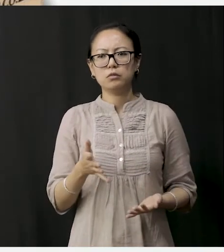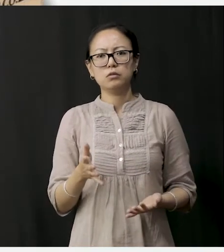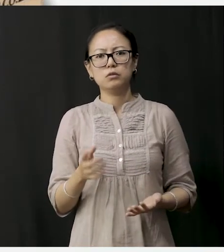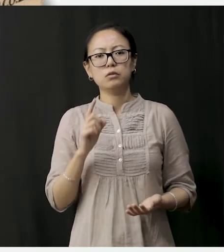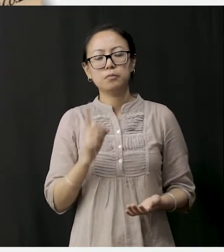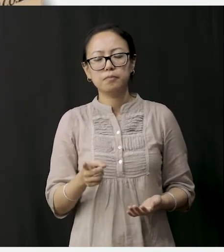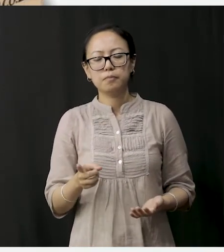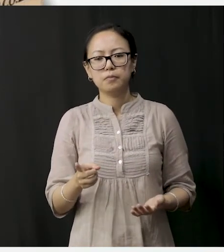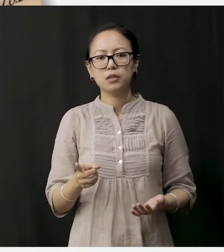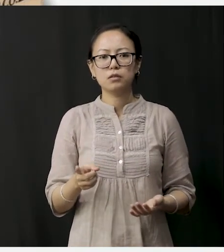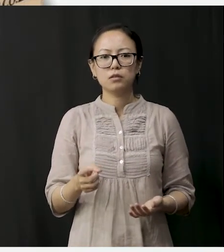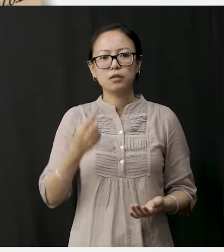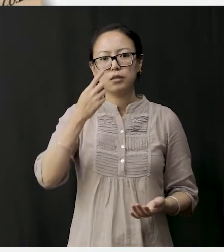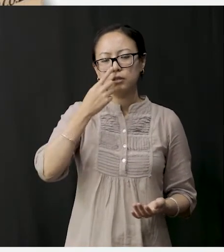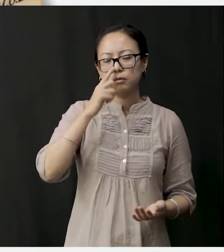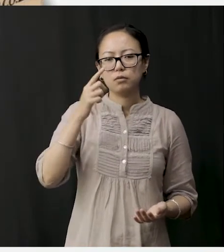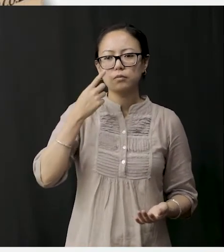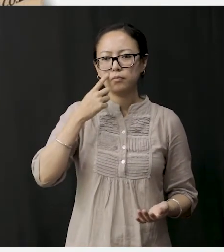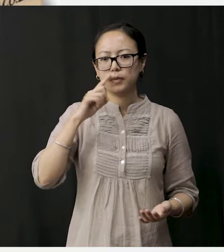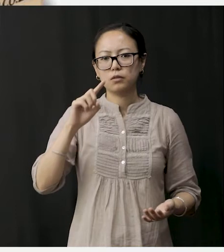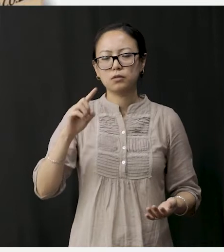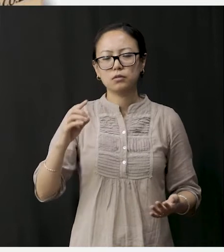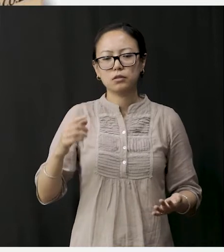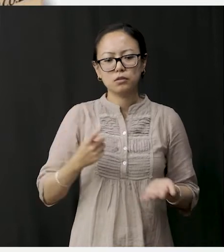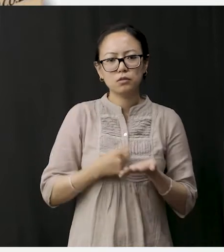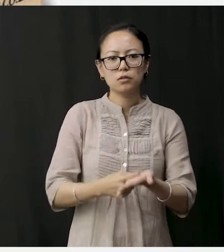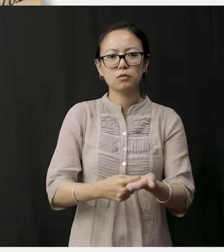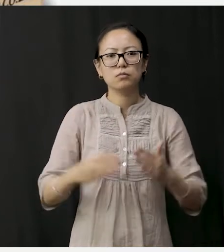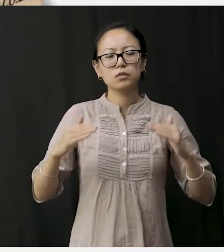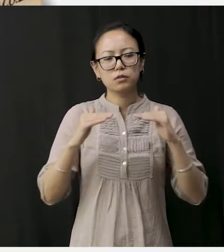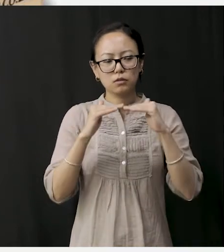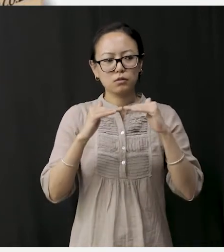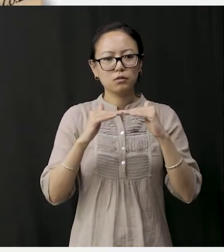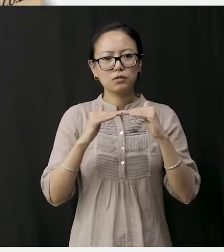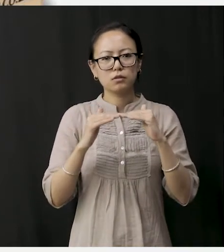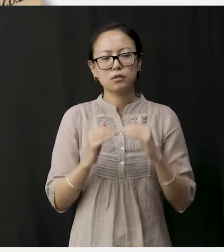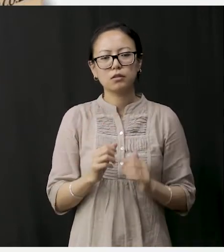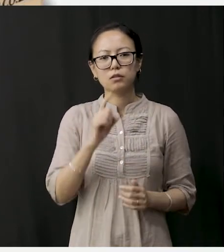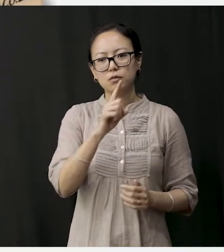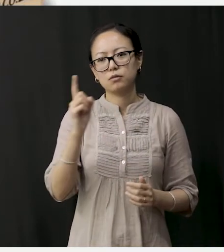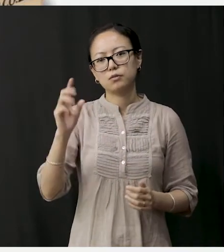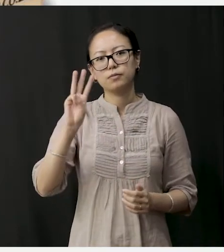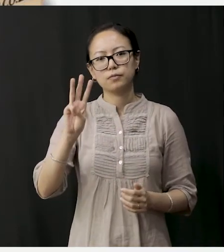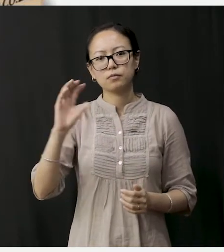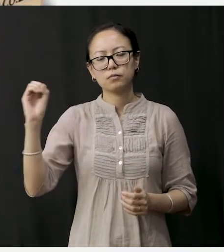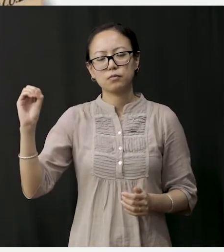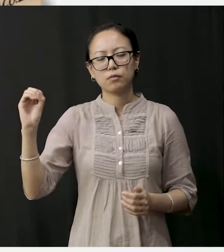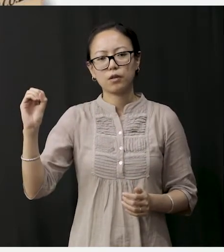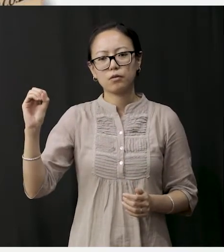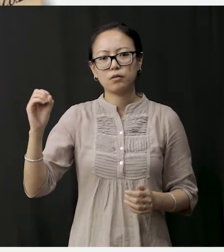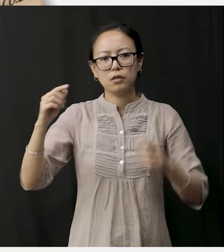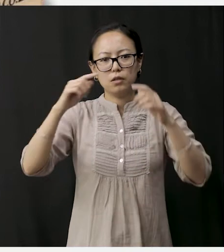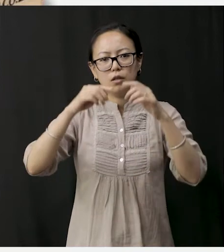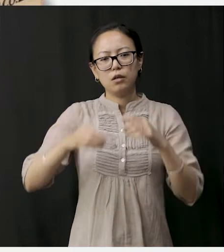men and women equally, okay? So it was 11:30, and then as he was passing